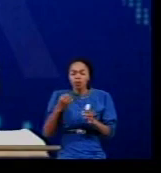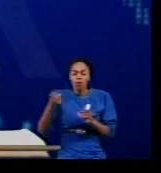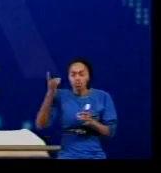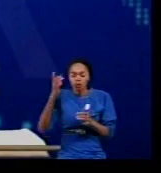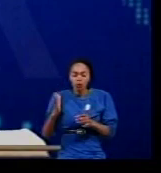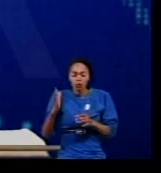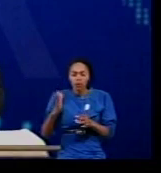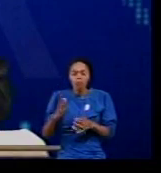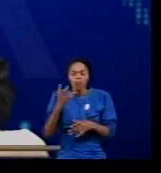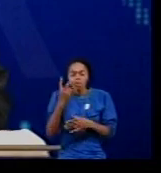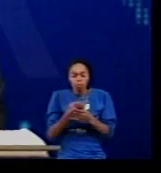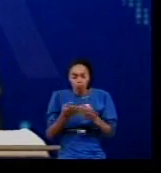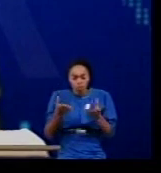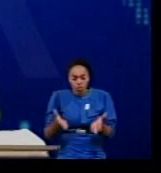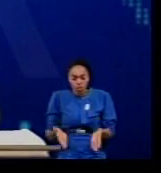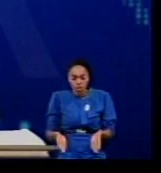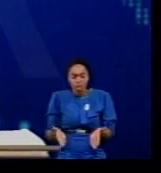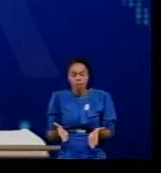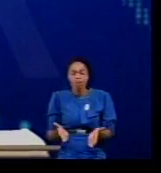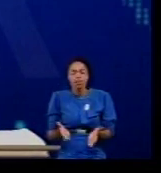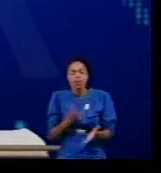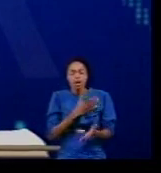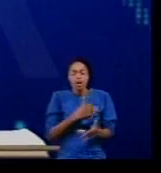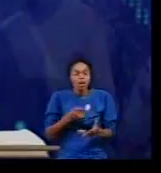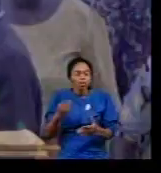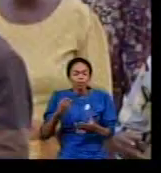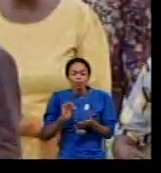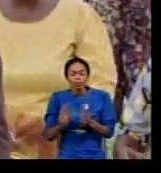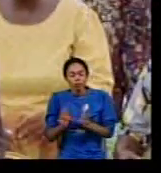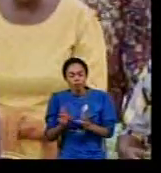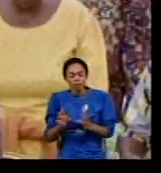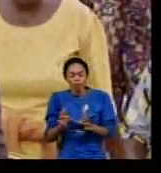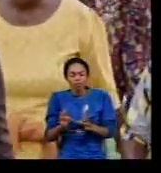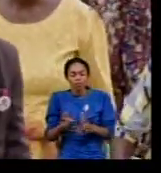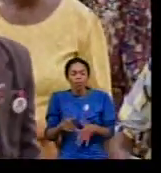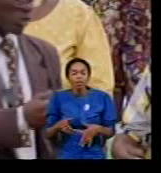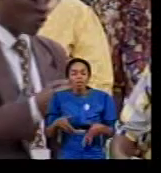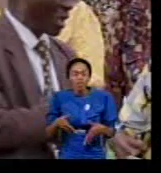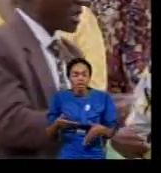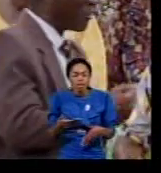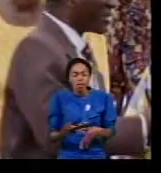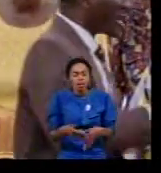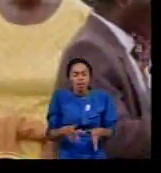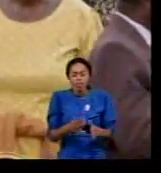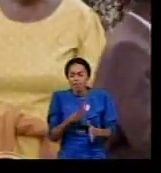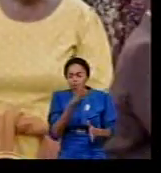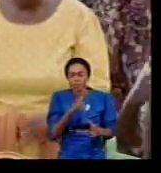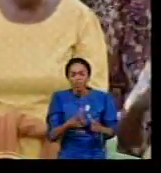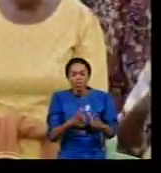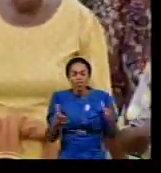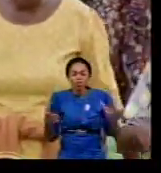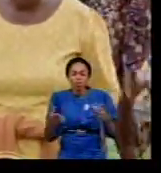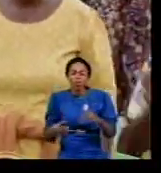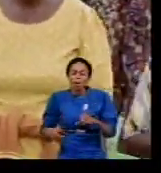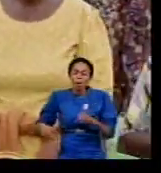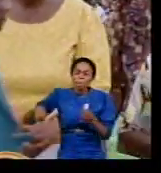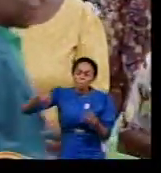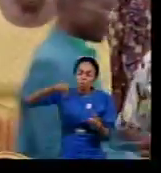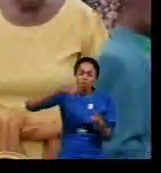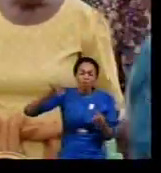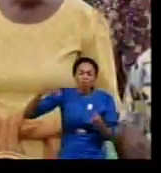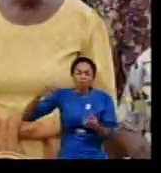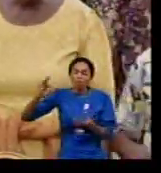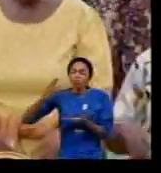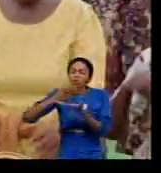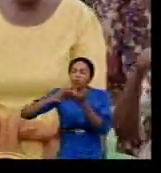forgiven and forgotten. And he looks at us now, and he's not seeing us as wretched sinners, doubting sinners, and